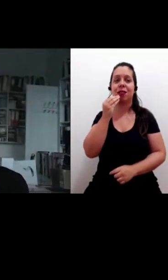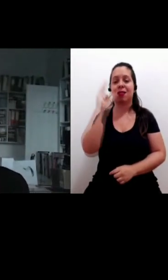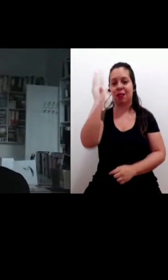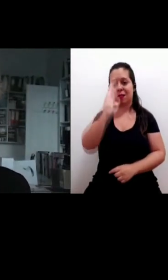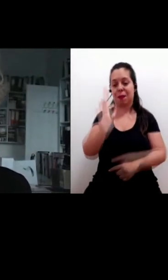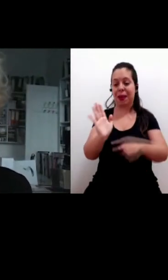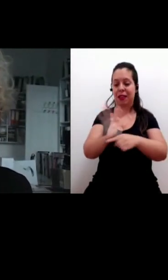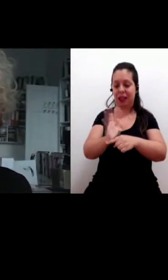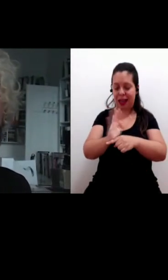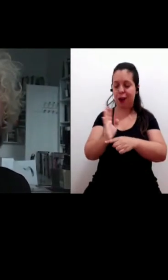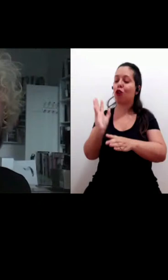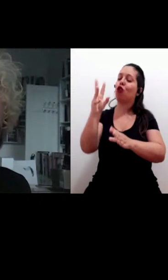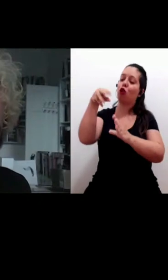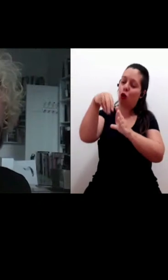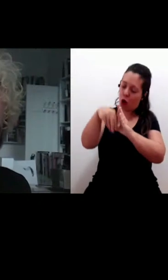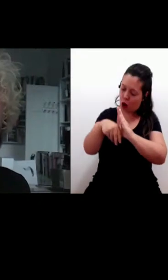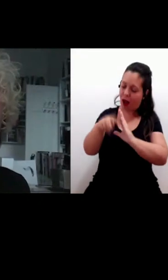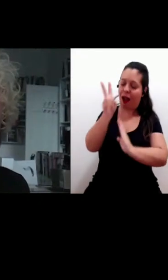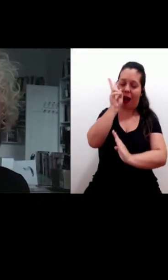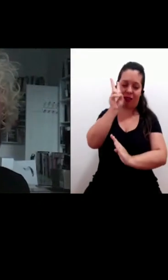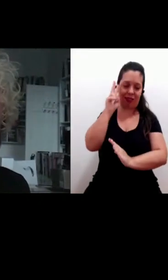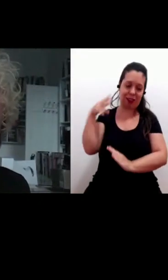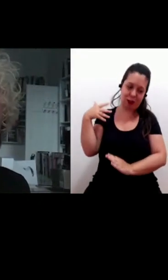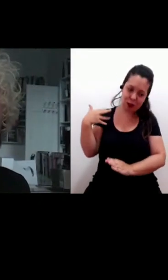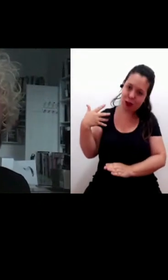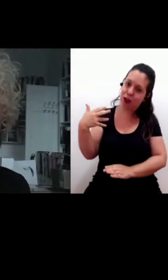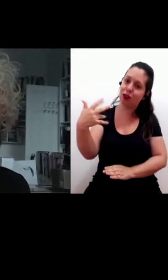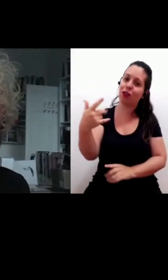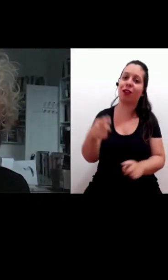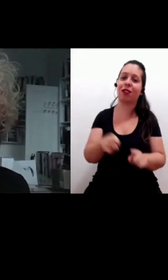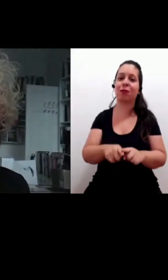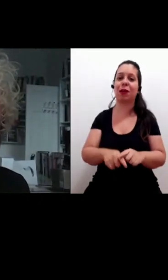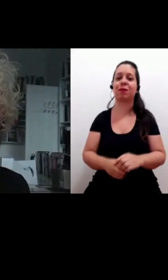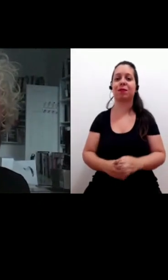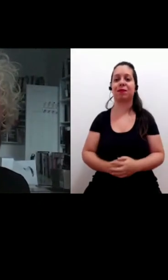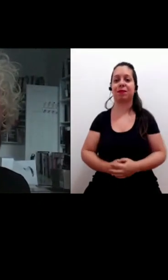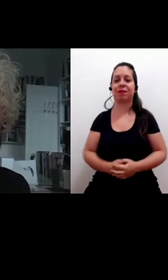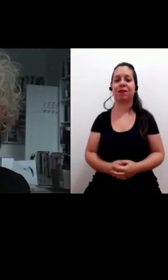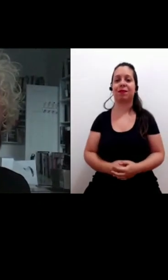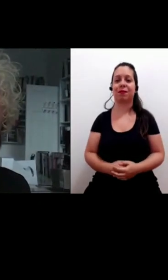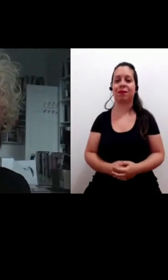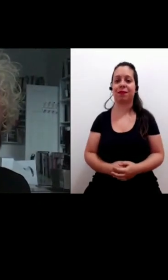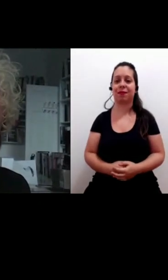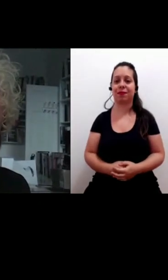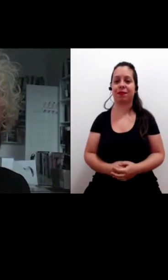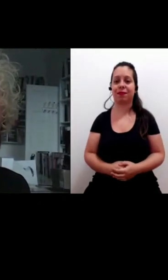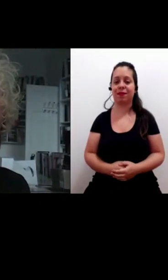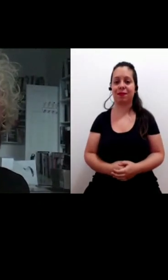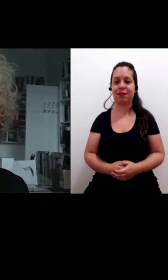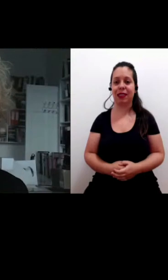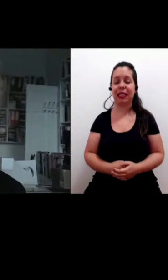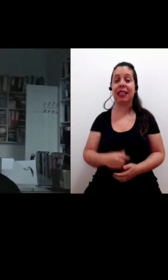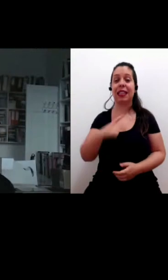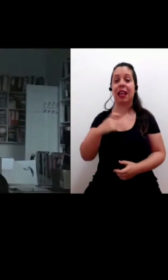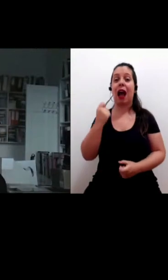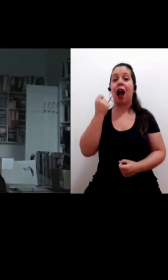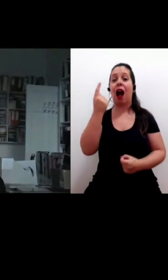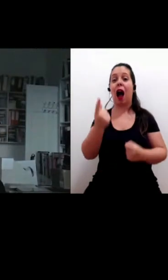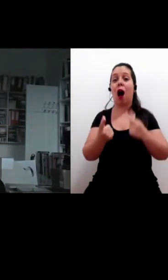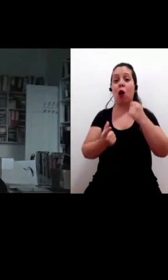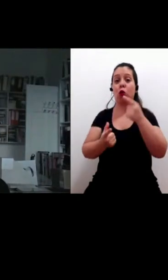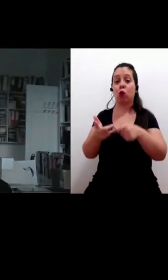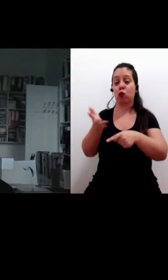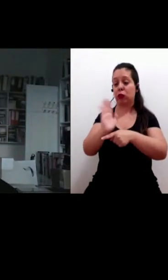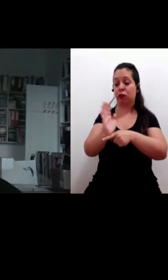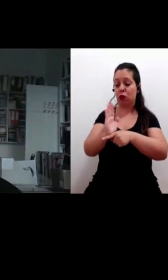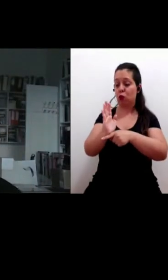Yeah, yeah. Even if some films are not in the series, but they are in the book, because for instance, in the